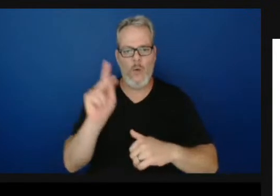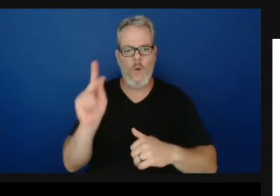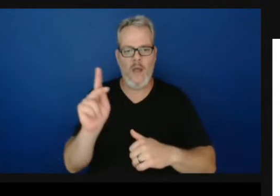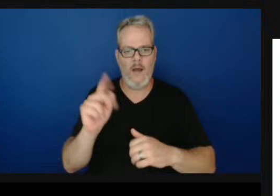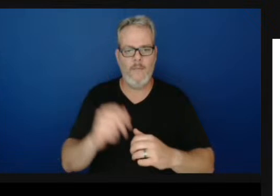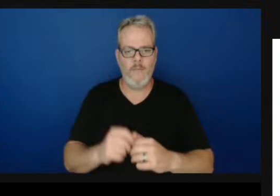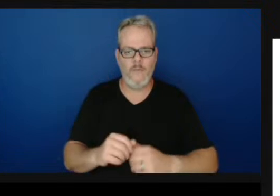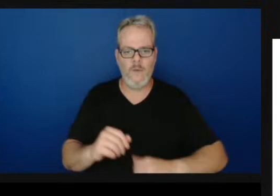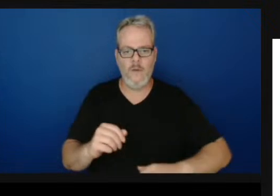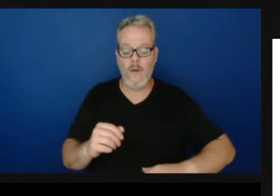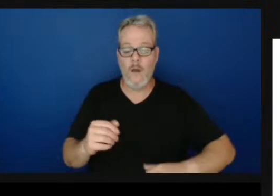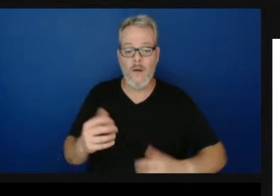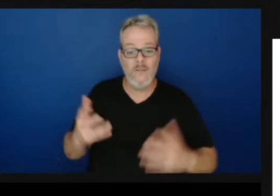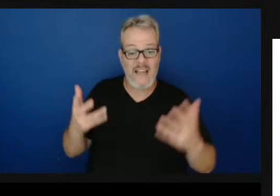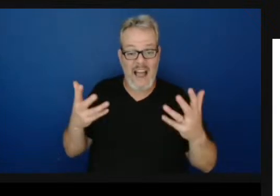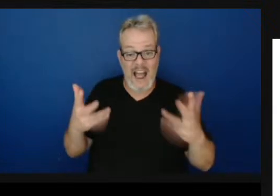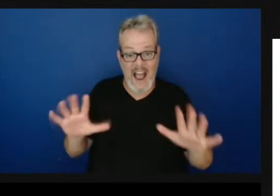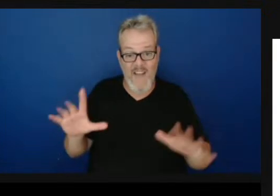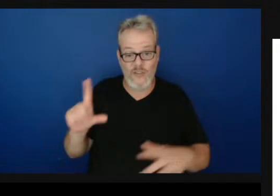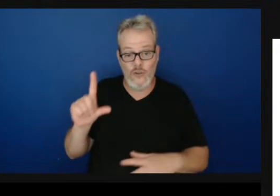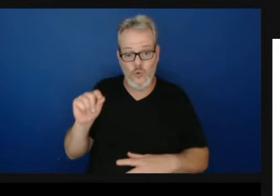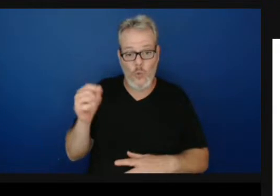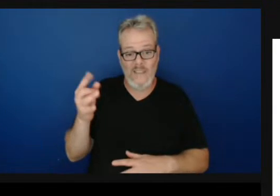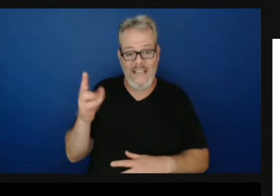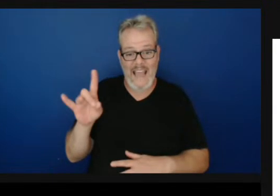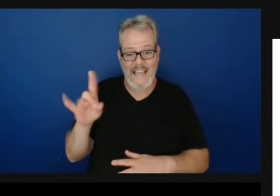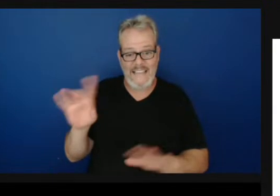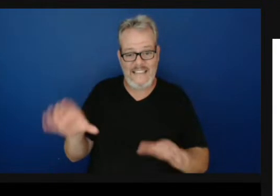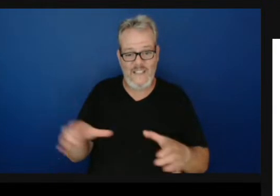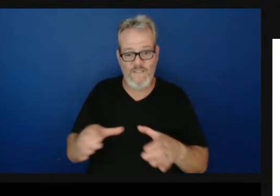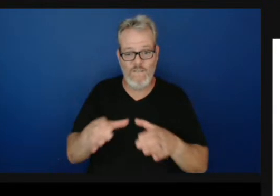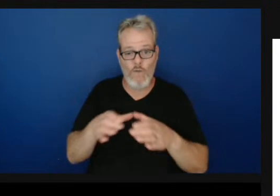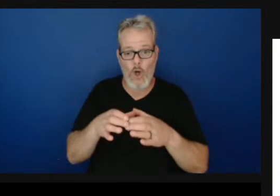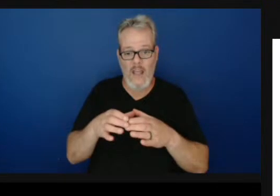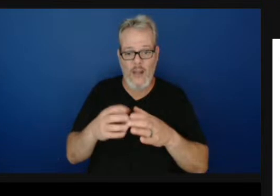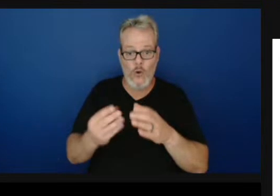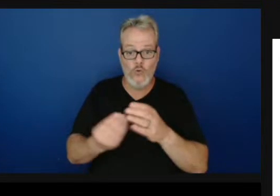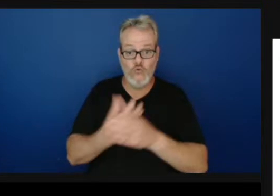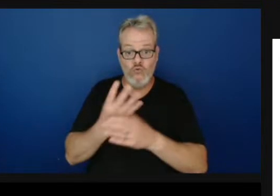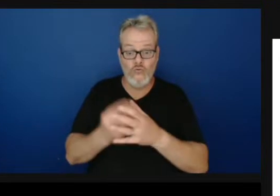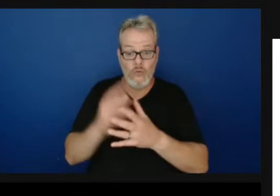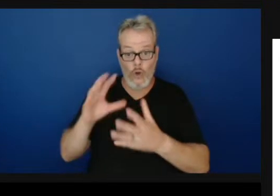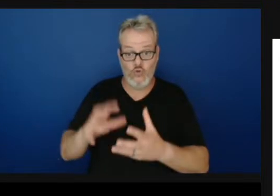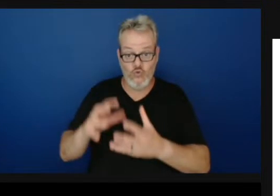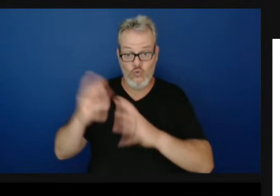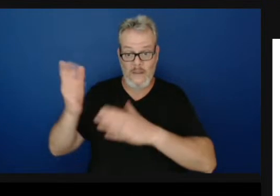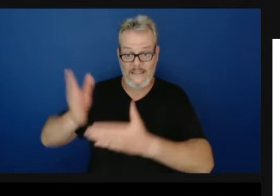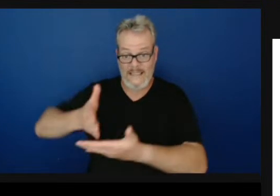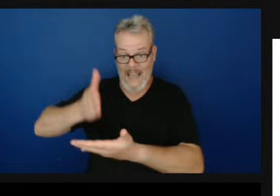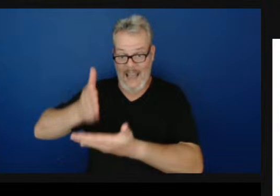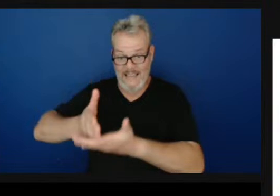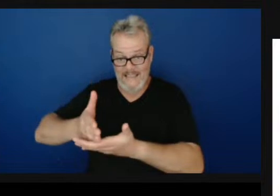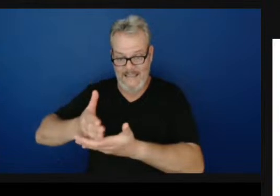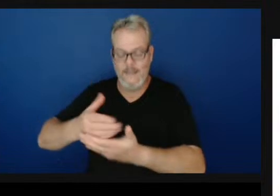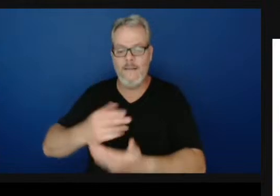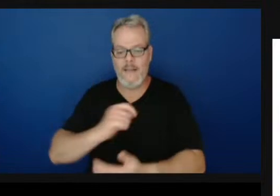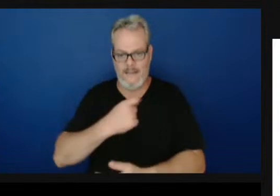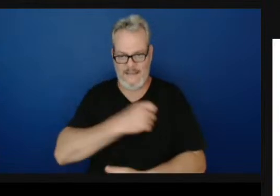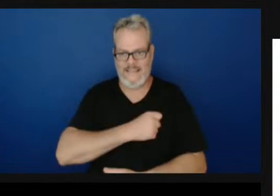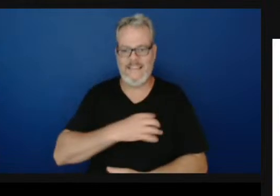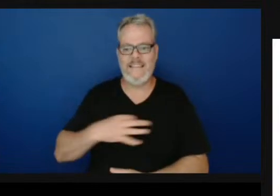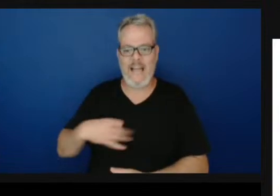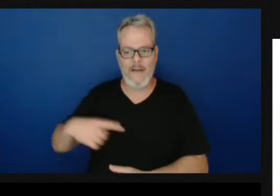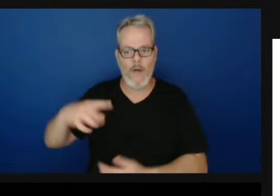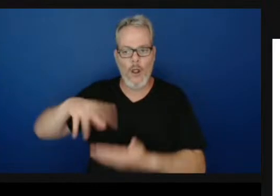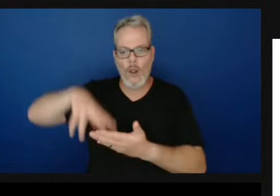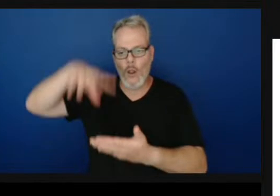It was only after the 2018 volcanic crisis ended that HVO staff learned that damage to the building